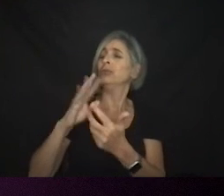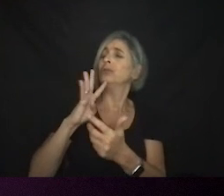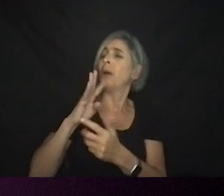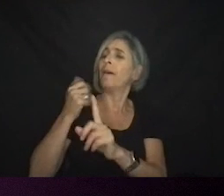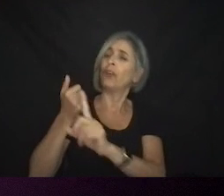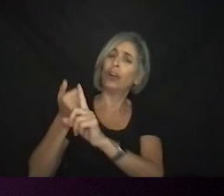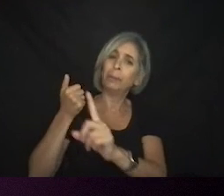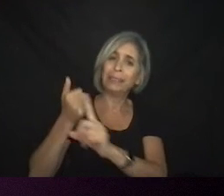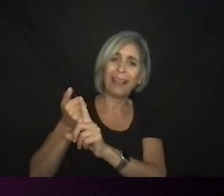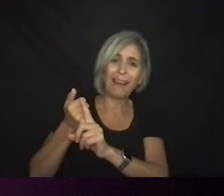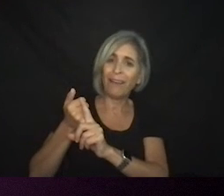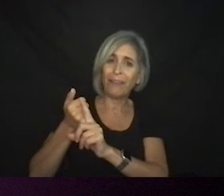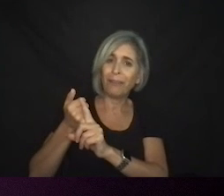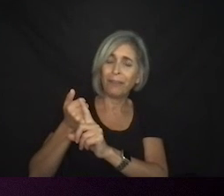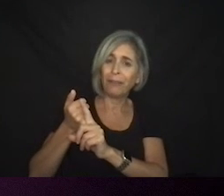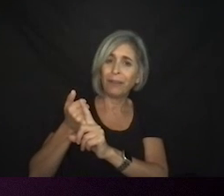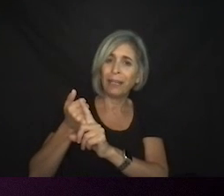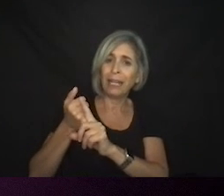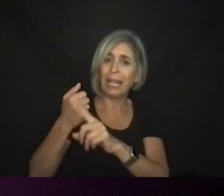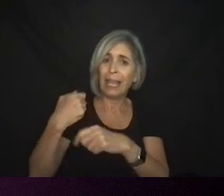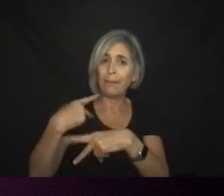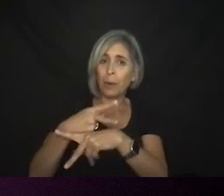his decisions in our product making.